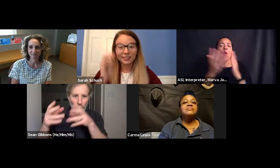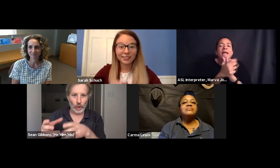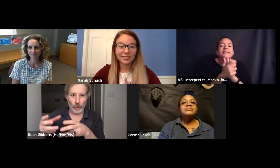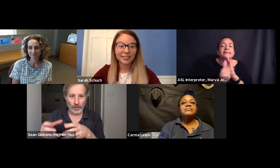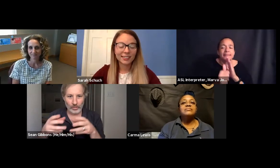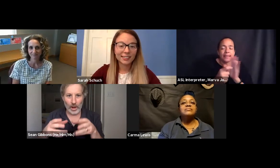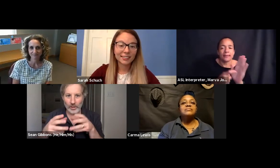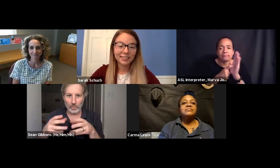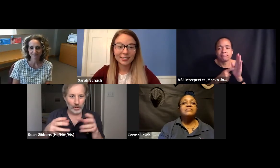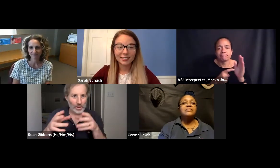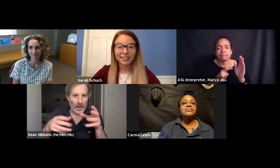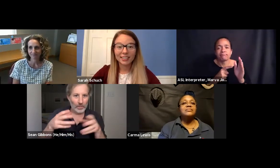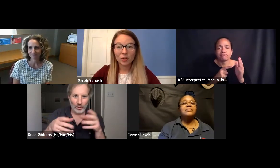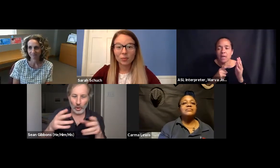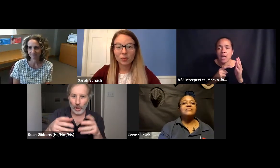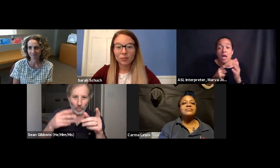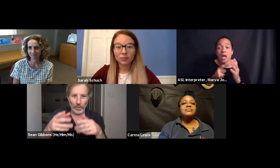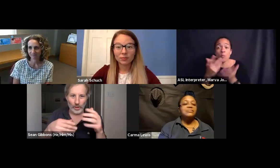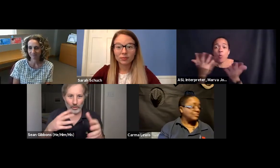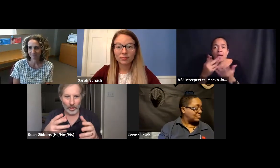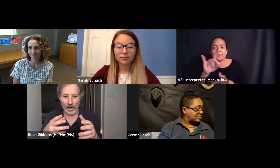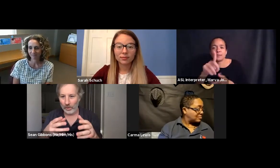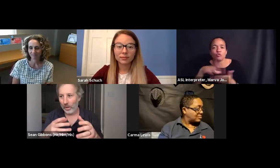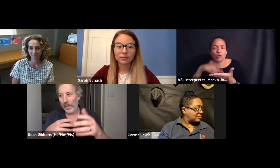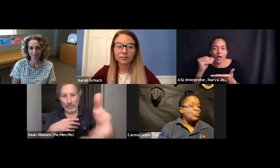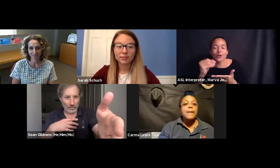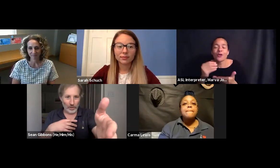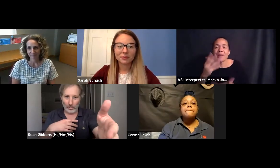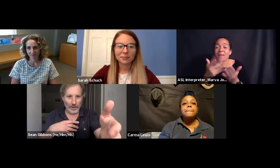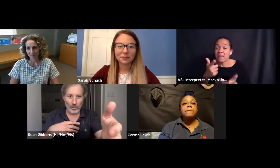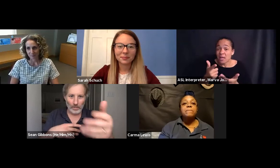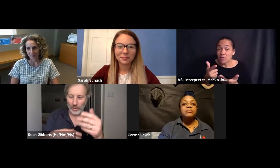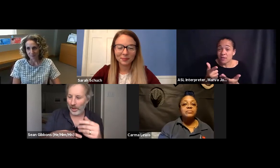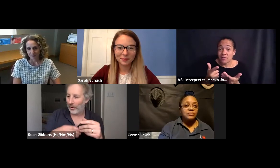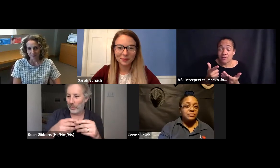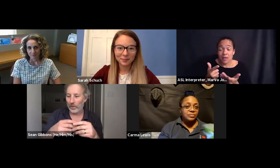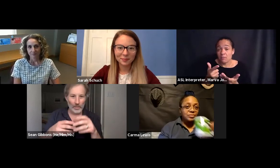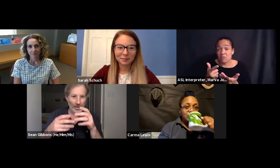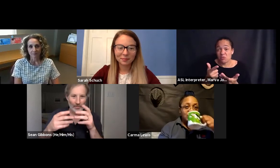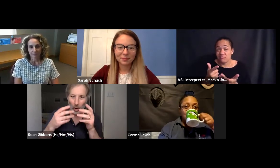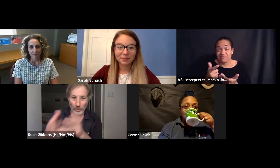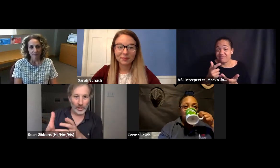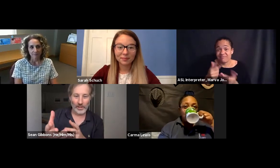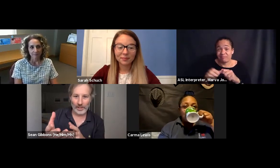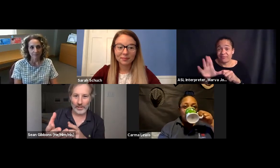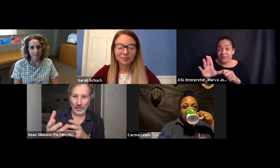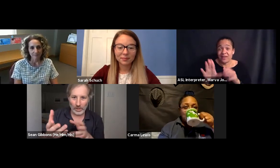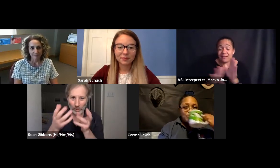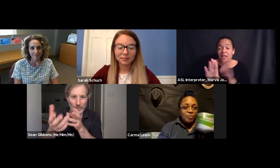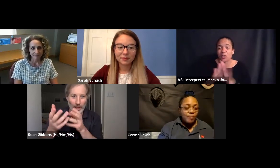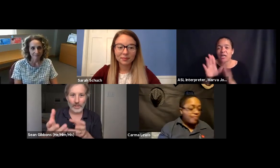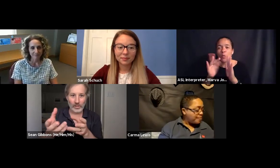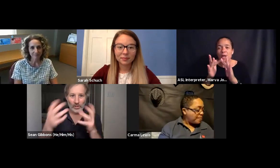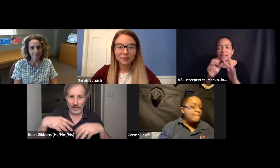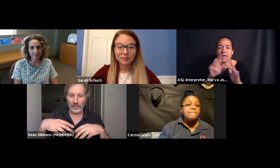have to learn? It's possible you may not have been so good at one thing or another, whether that was building a brand new website or hosting events. These are